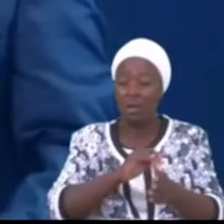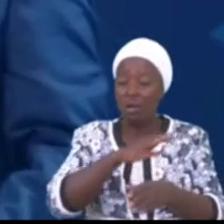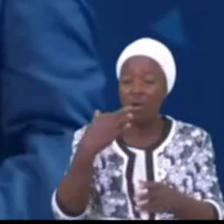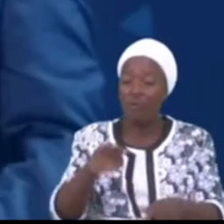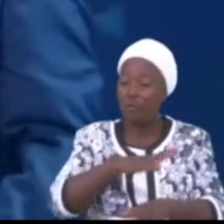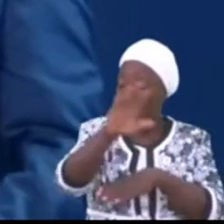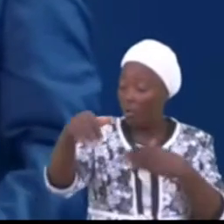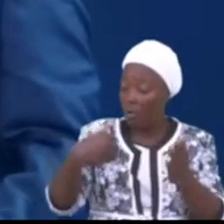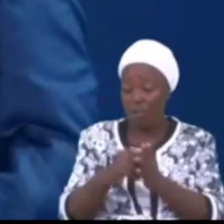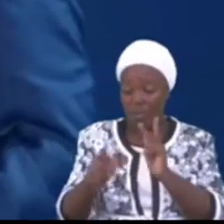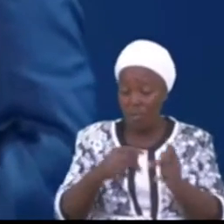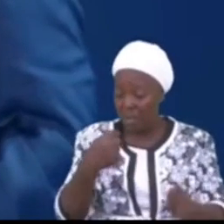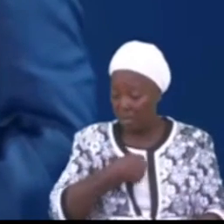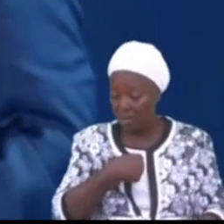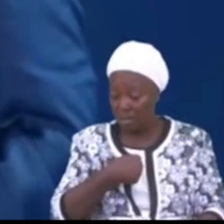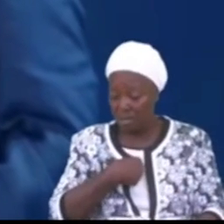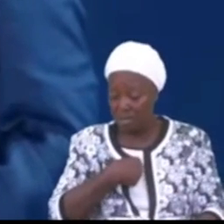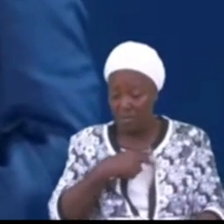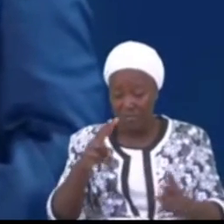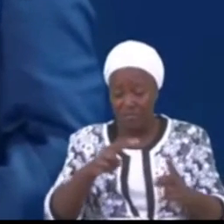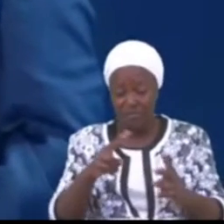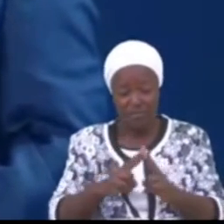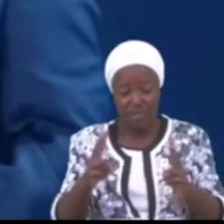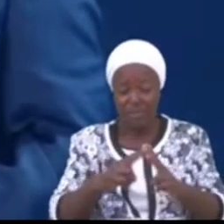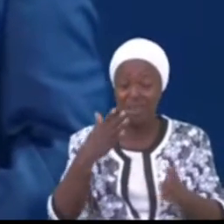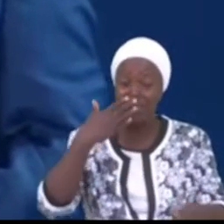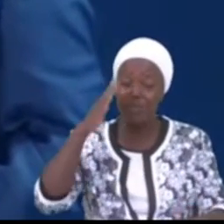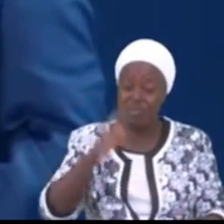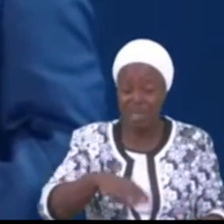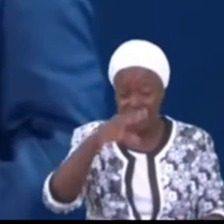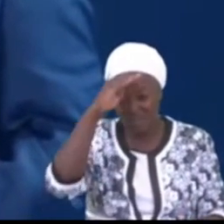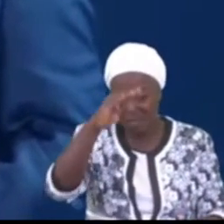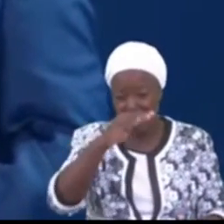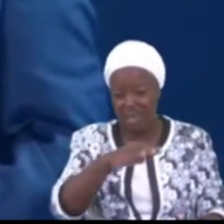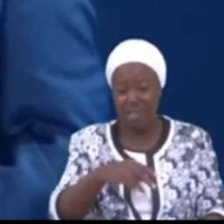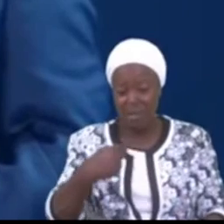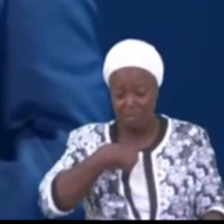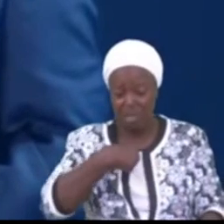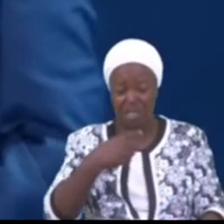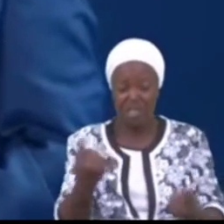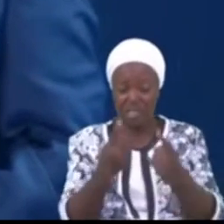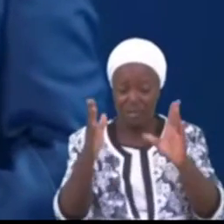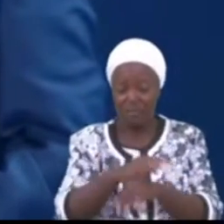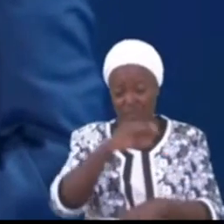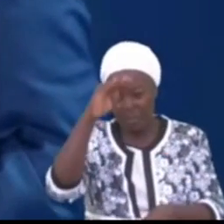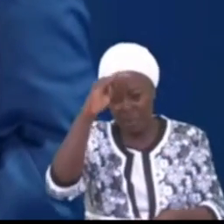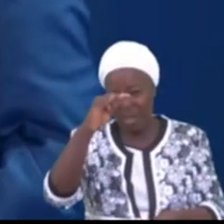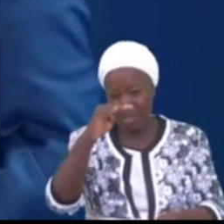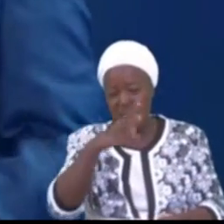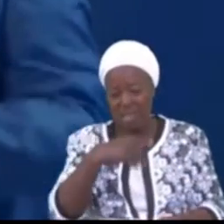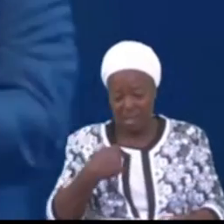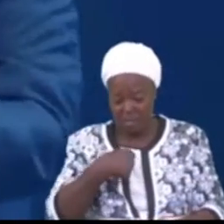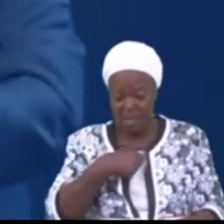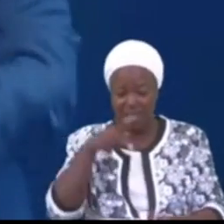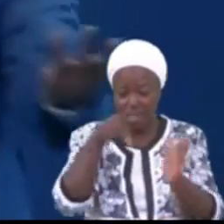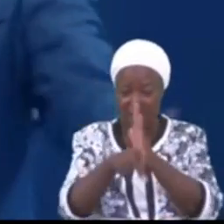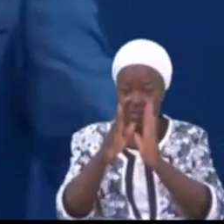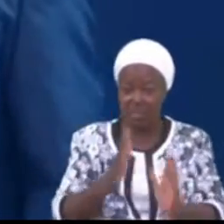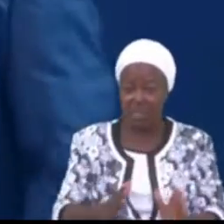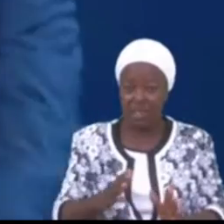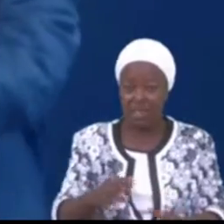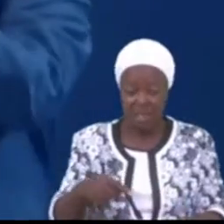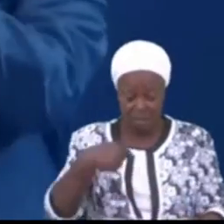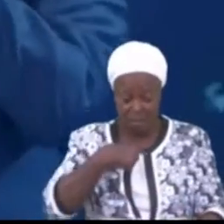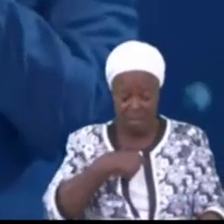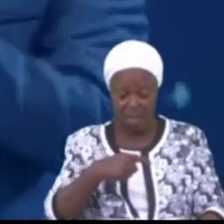me, an injurious man, me, a sinful man, me, a murderer, me, an